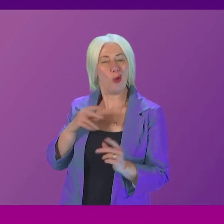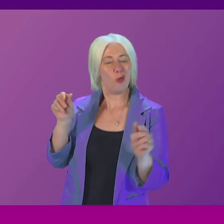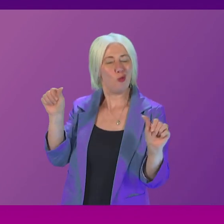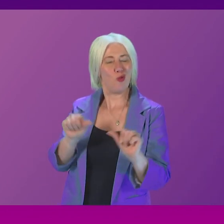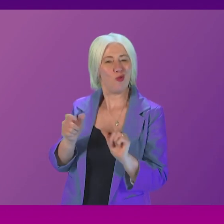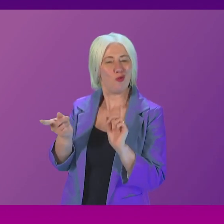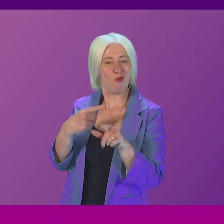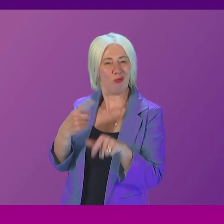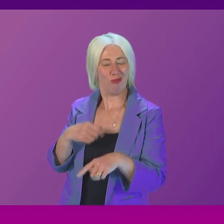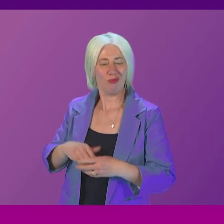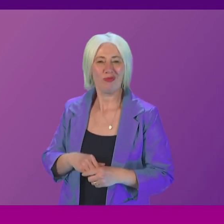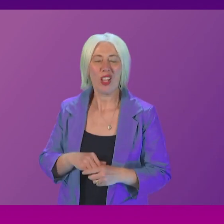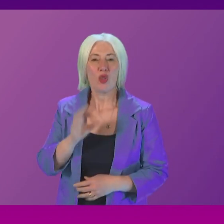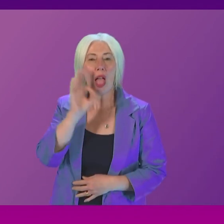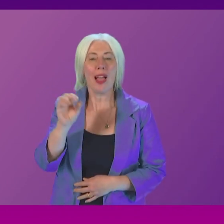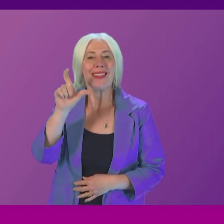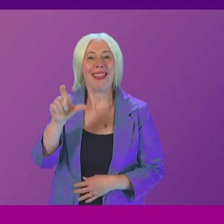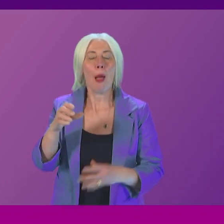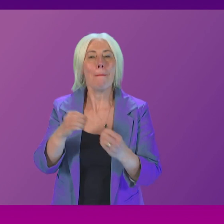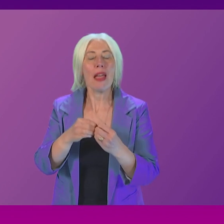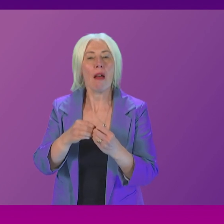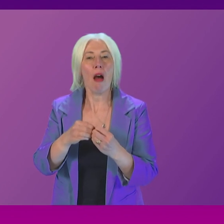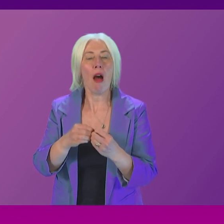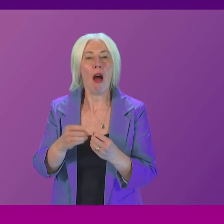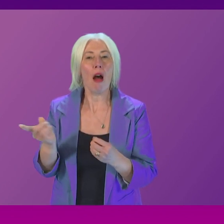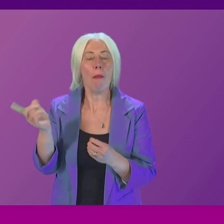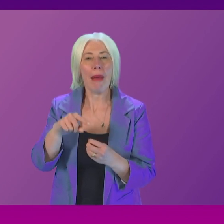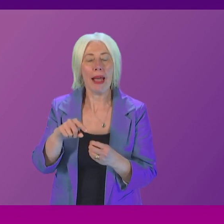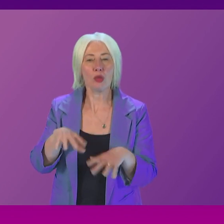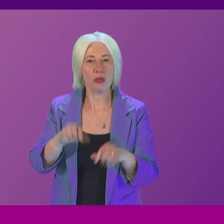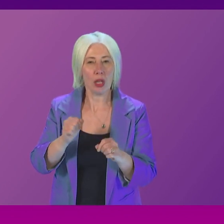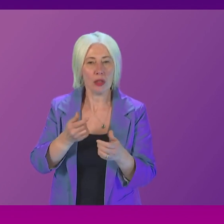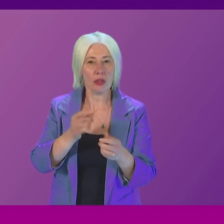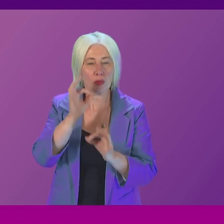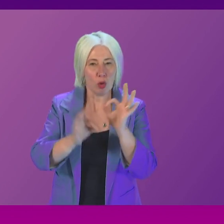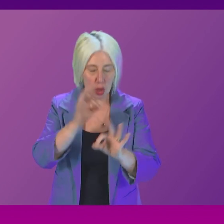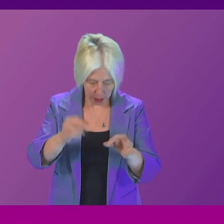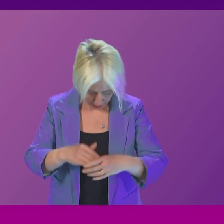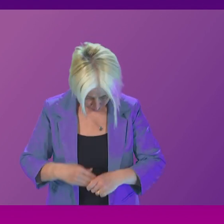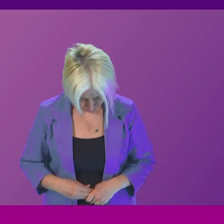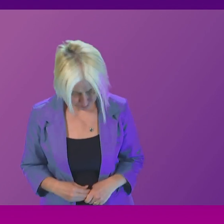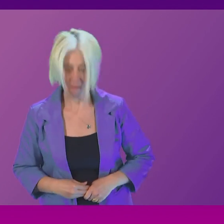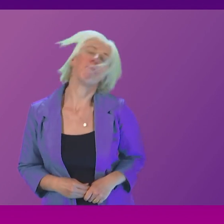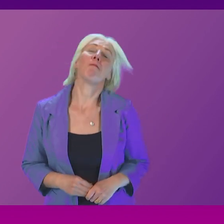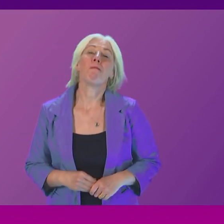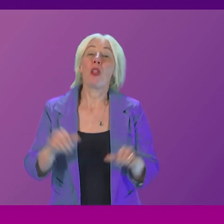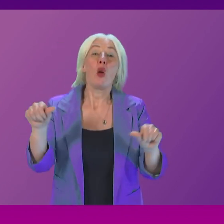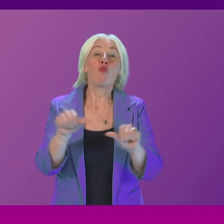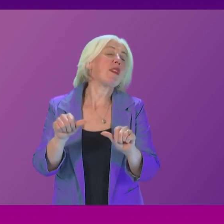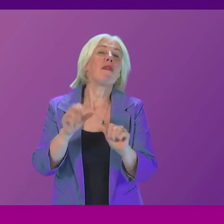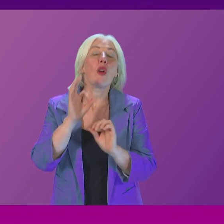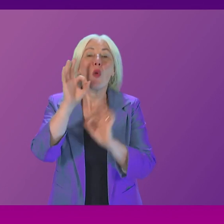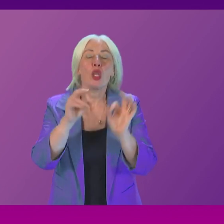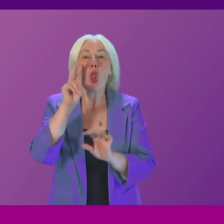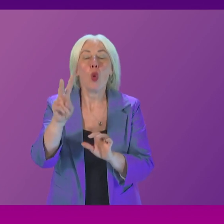of opportunity. I'm going to invite Claire Baker back in to start off the questions in this section. Claire. It's just a brief question. The committee have been looking at